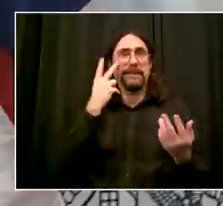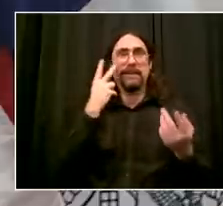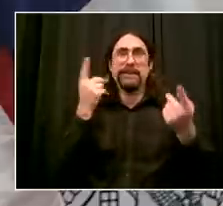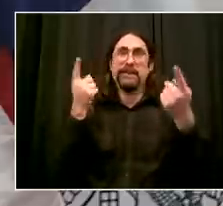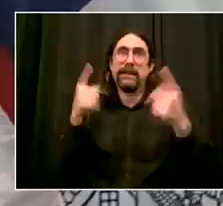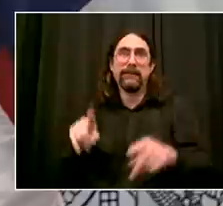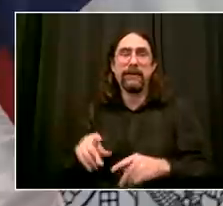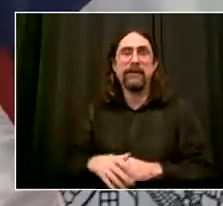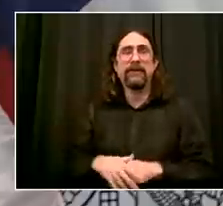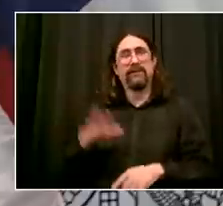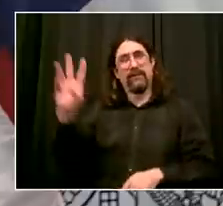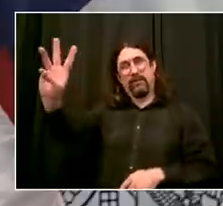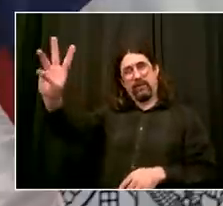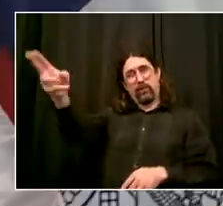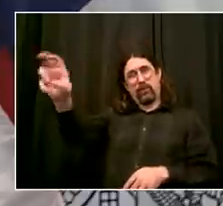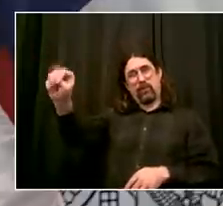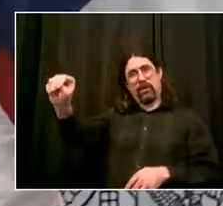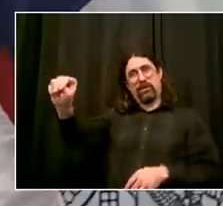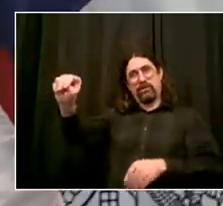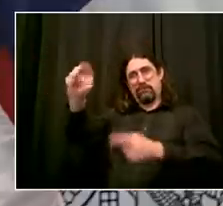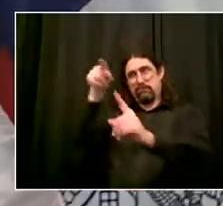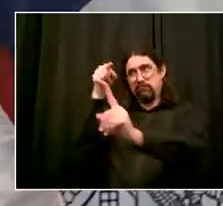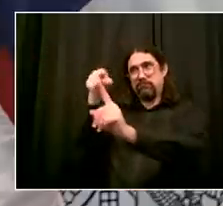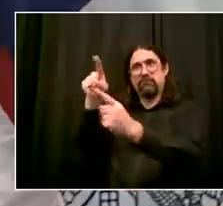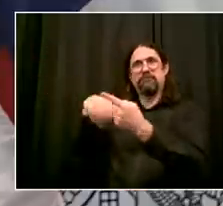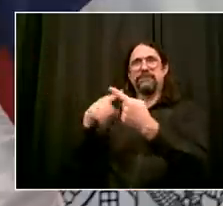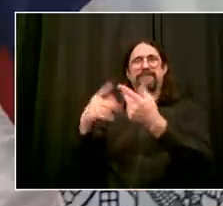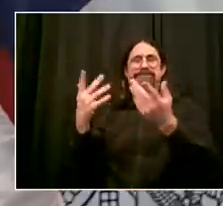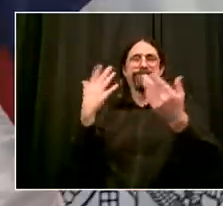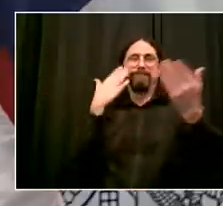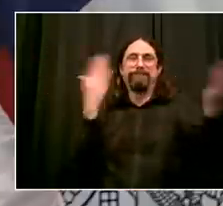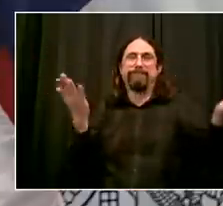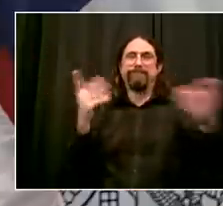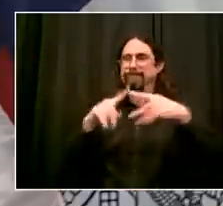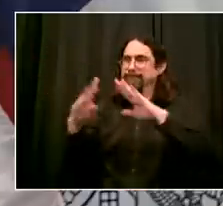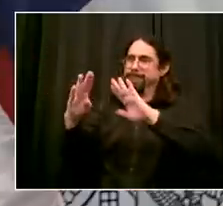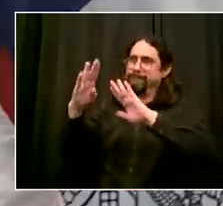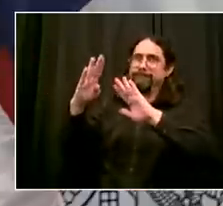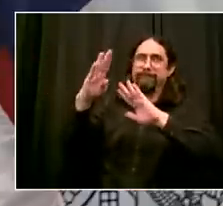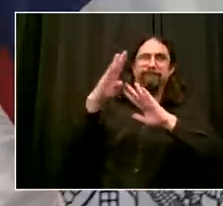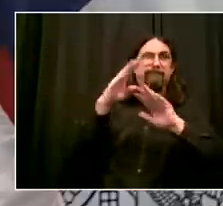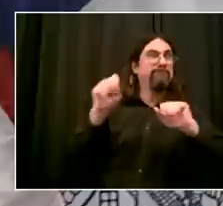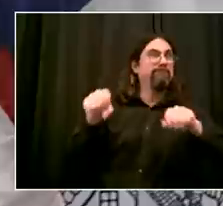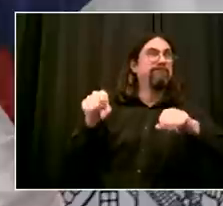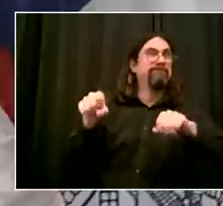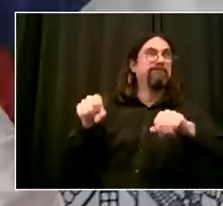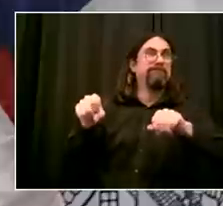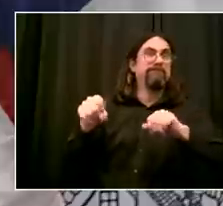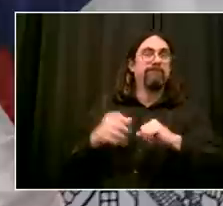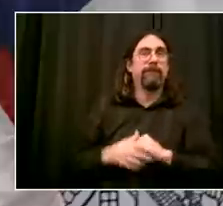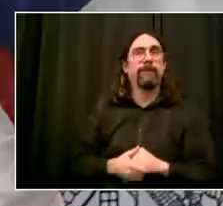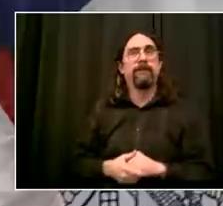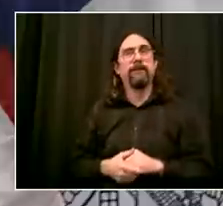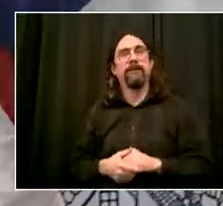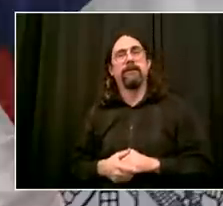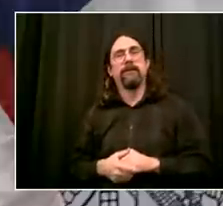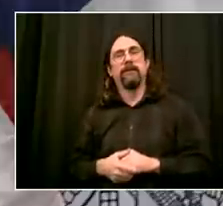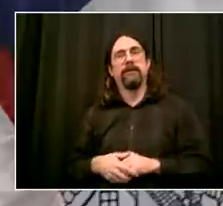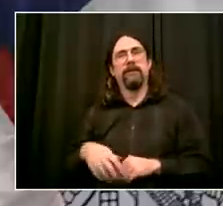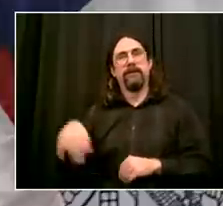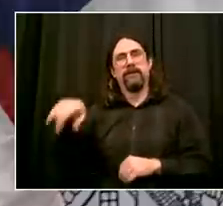know New Yorkers want to avoid more stringent restrictions. We all have to do everything we can do right now